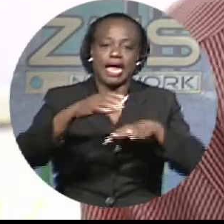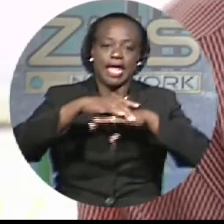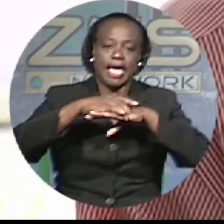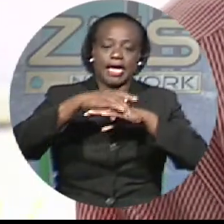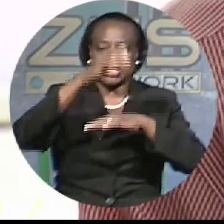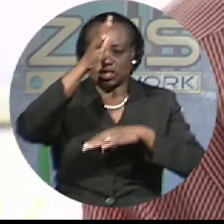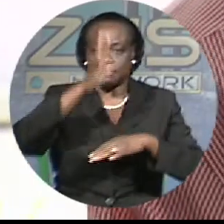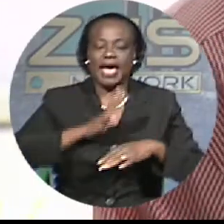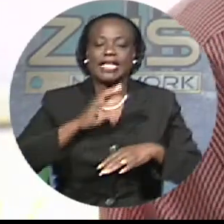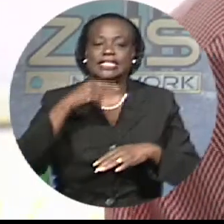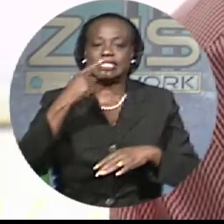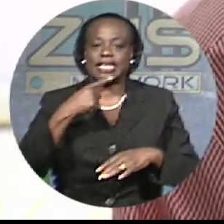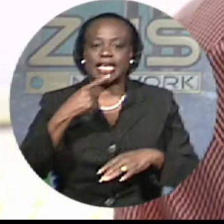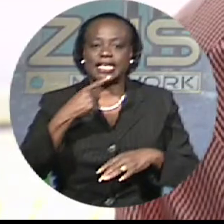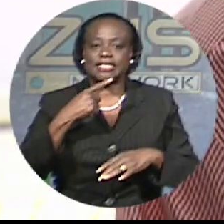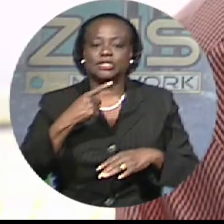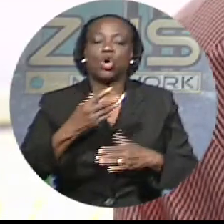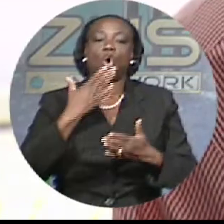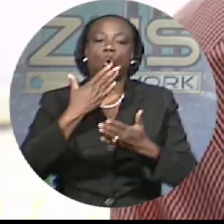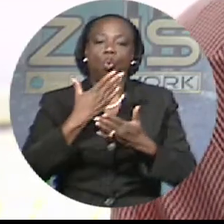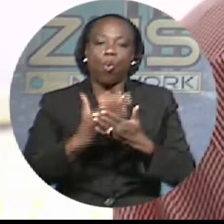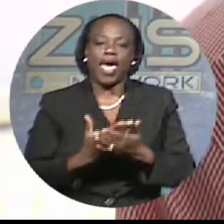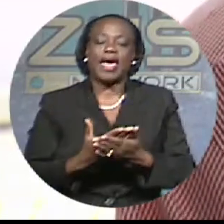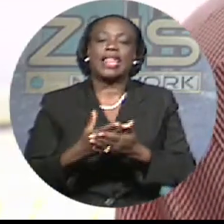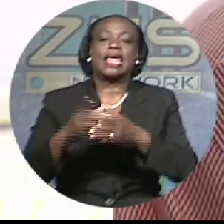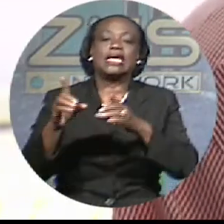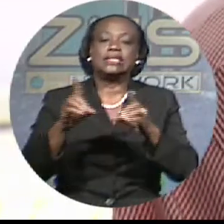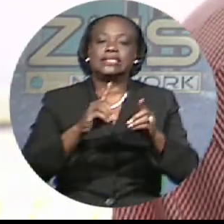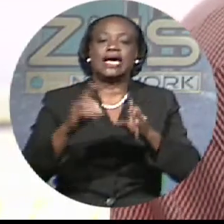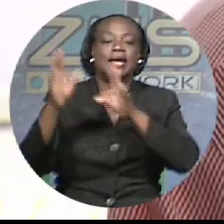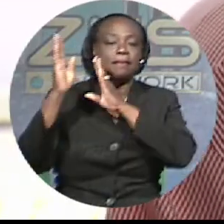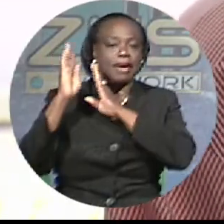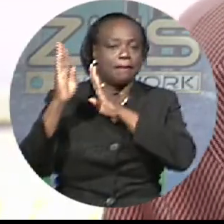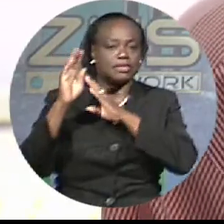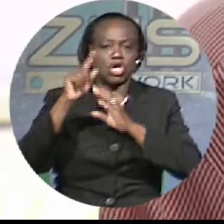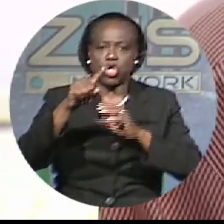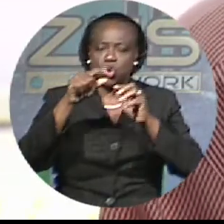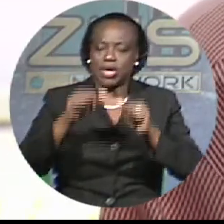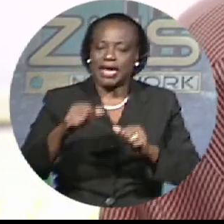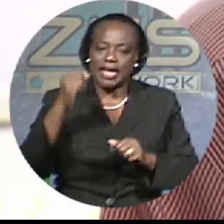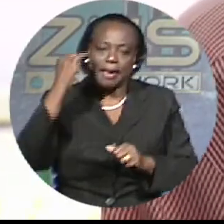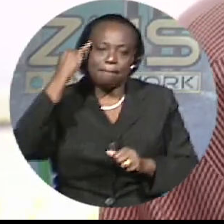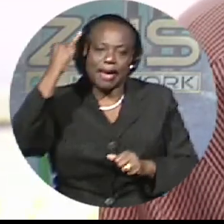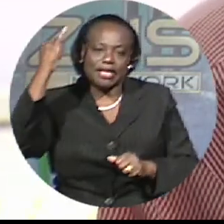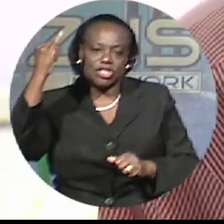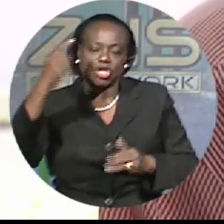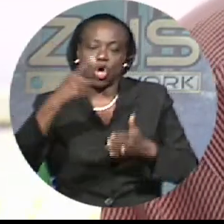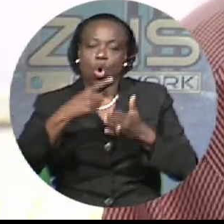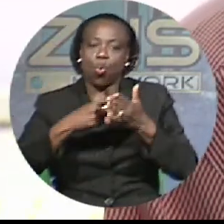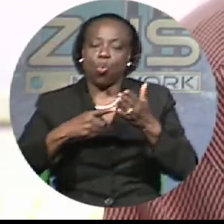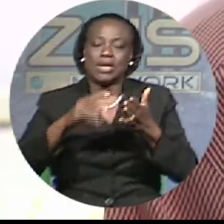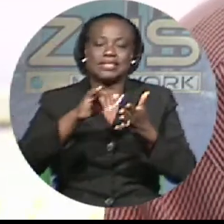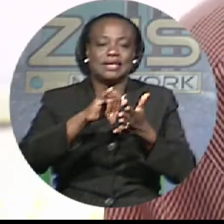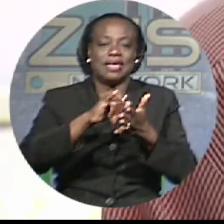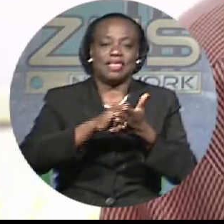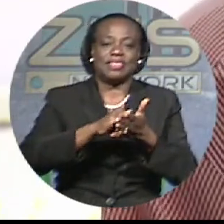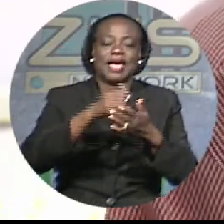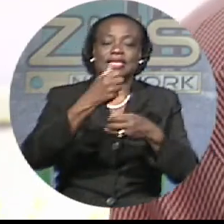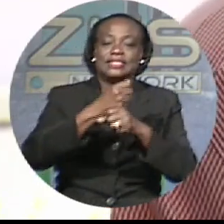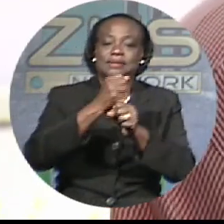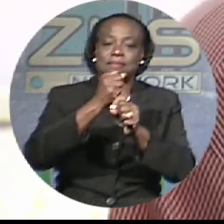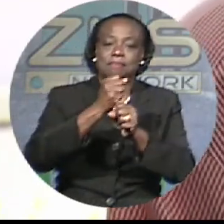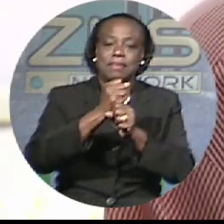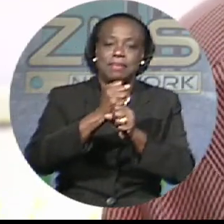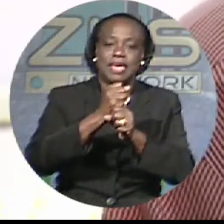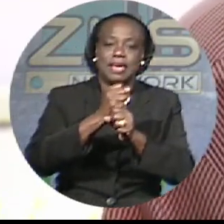done, Bahamas." Now, could you imagine today what that meant to us? And he didn't say, "Well done, Cecil Cook or David